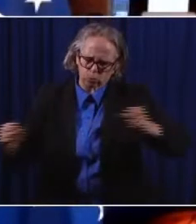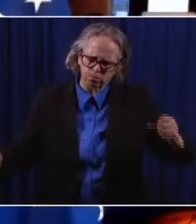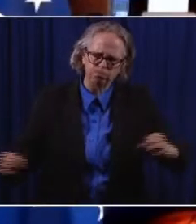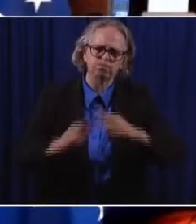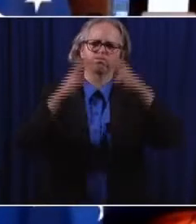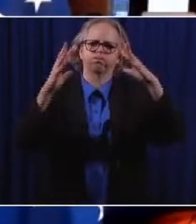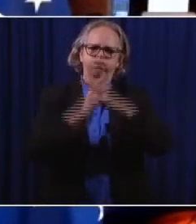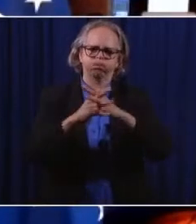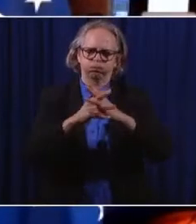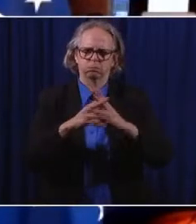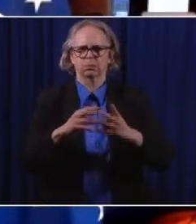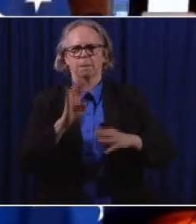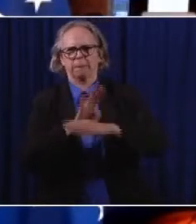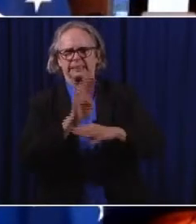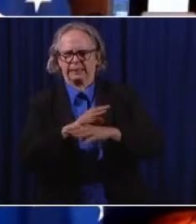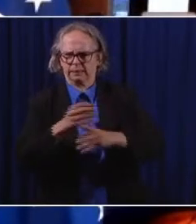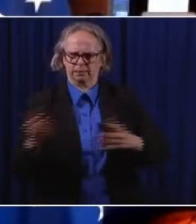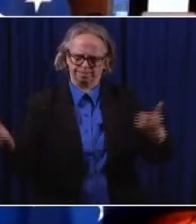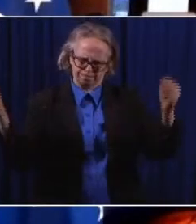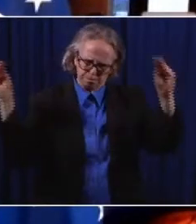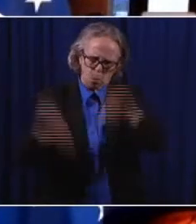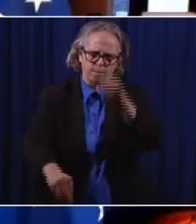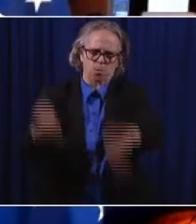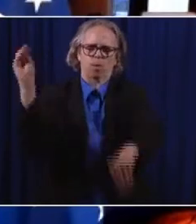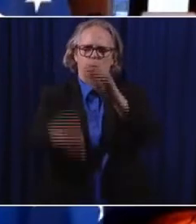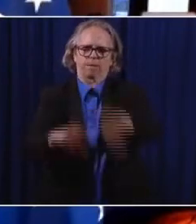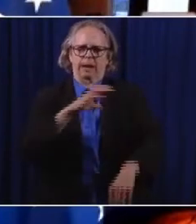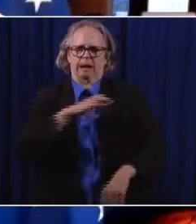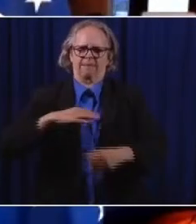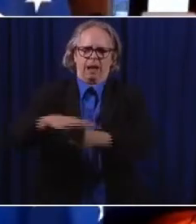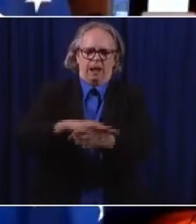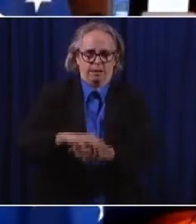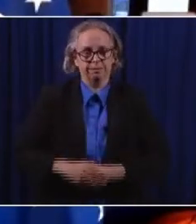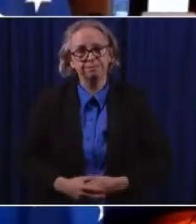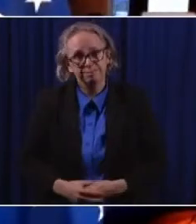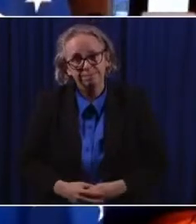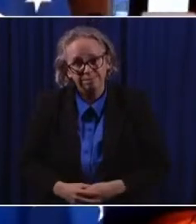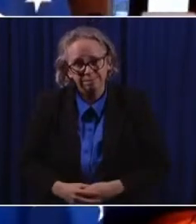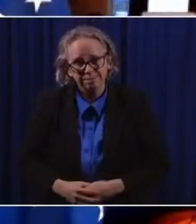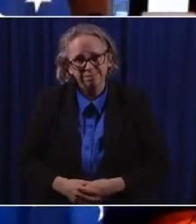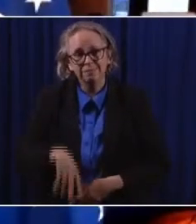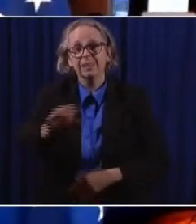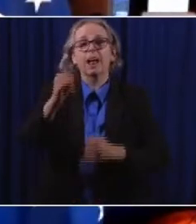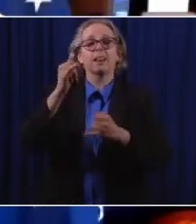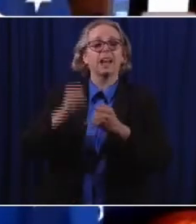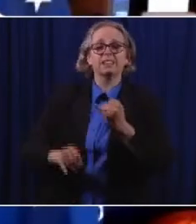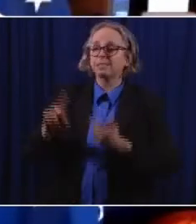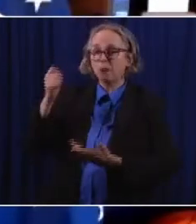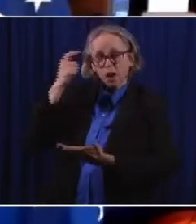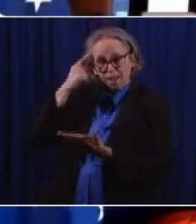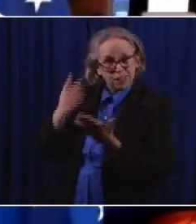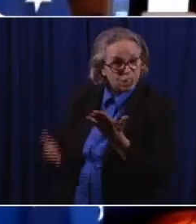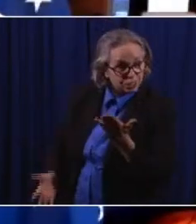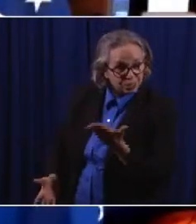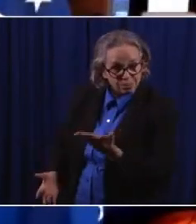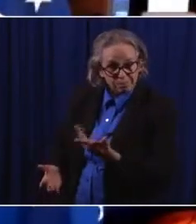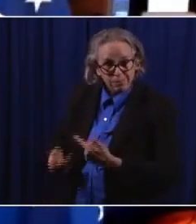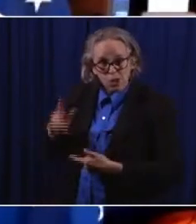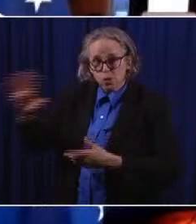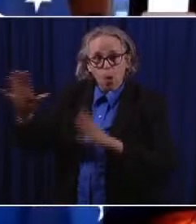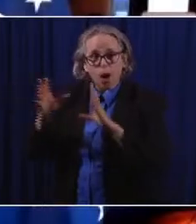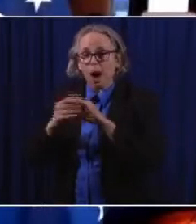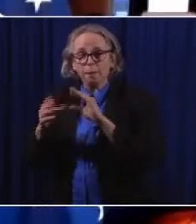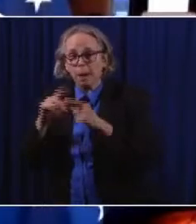in support of your earlier comments, thank you for what you said about America and our democracy and